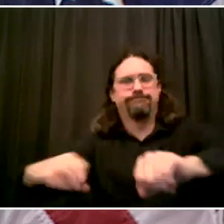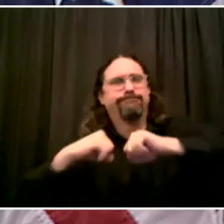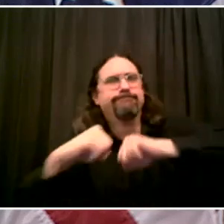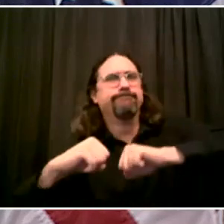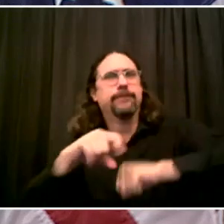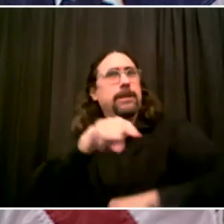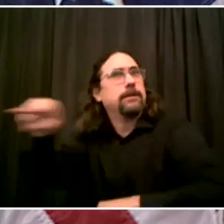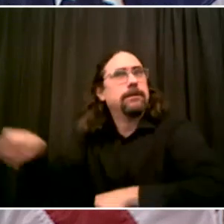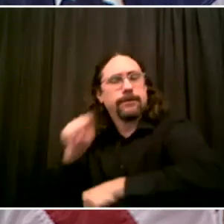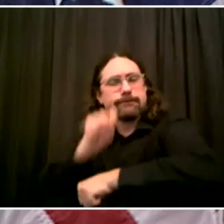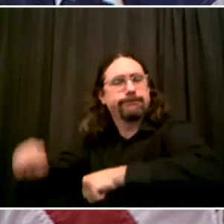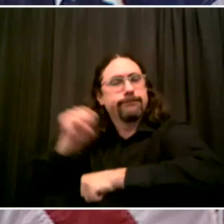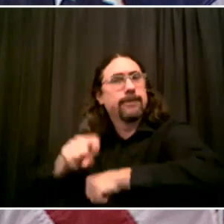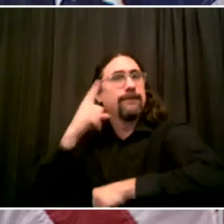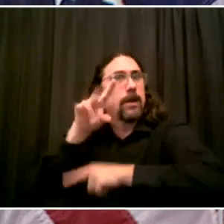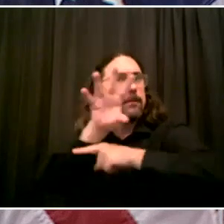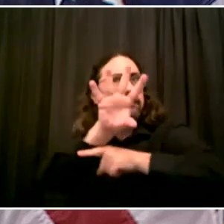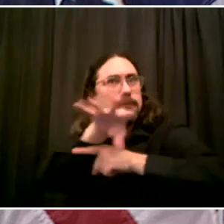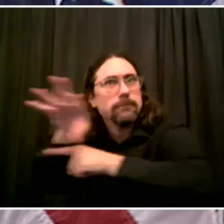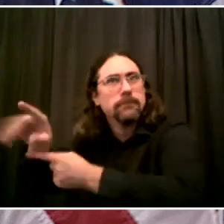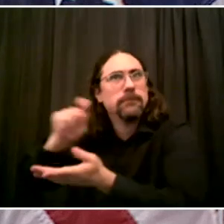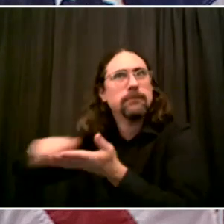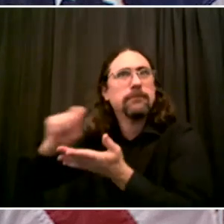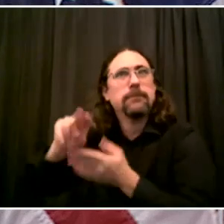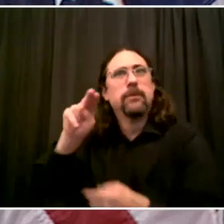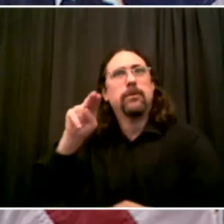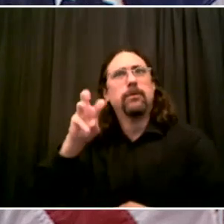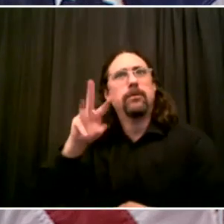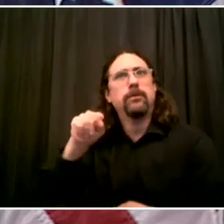That is unacceptable, and that needs to stop.